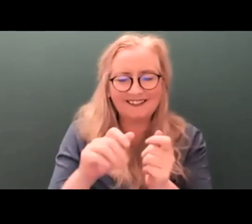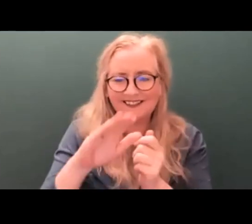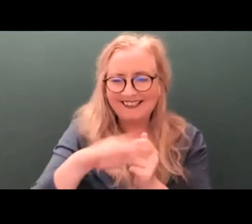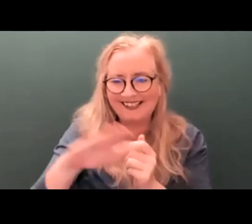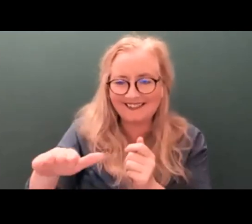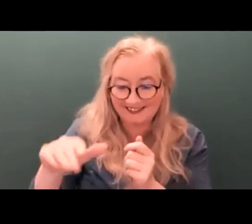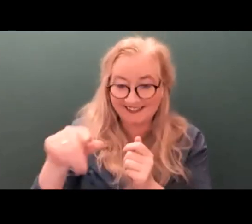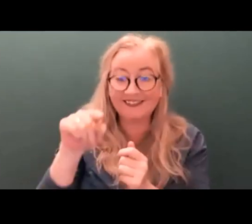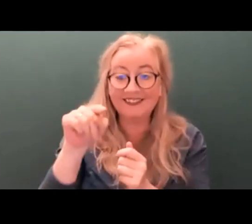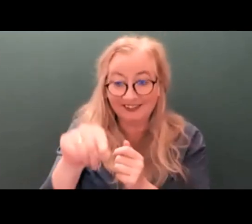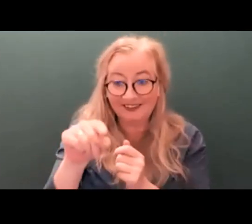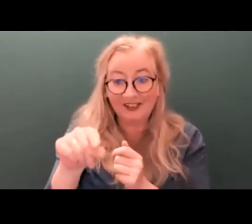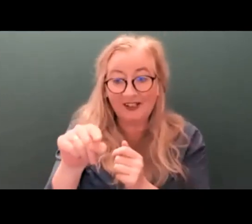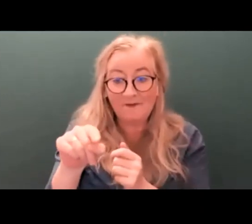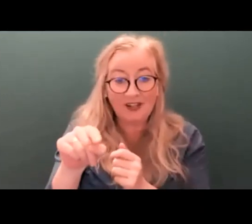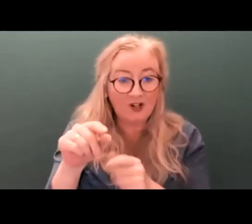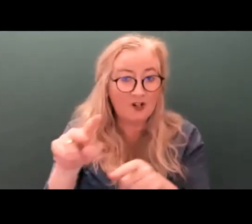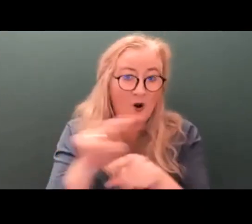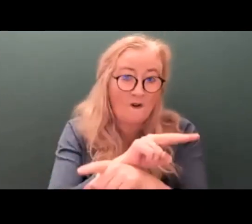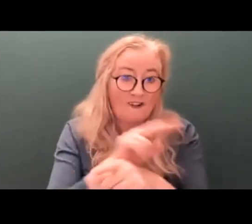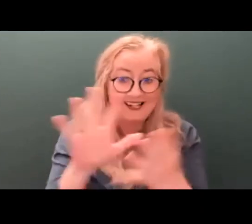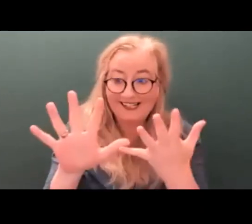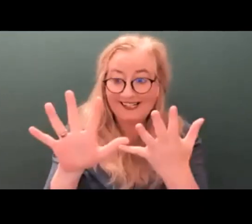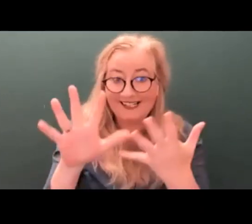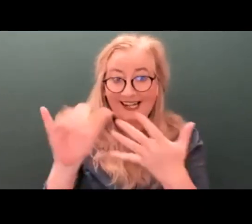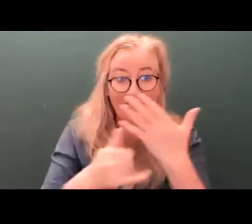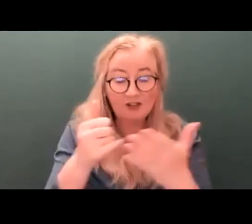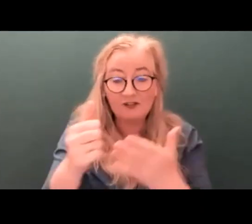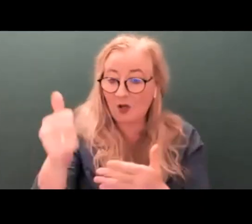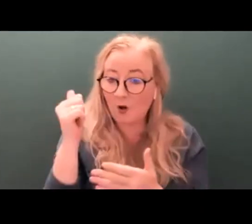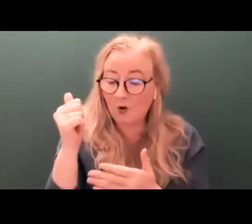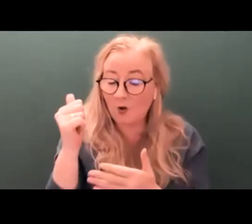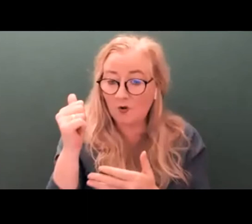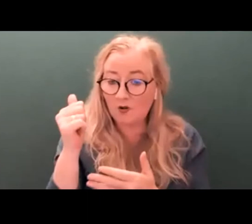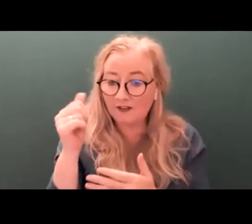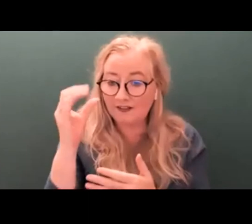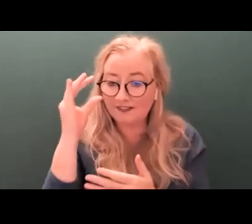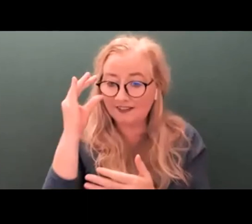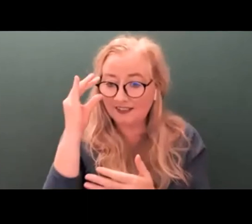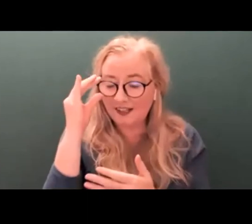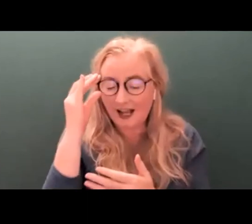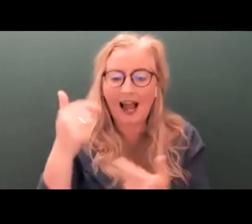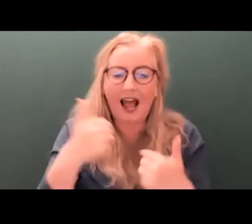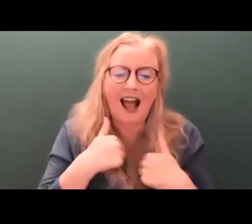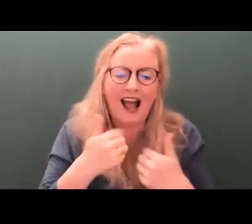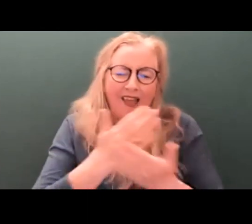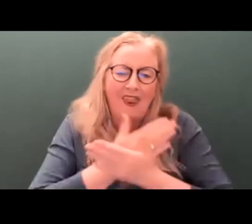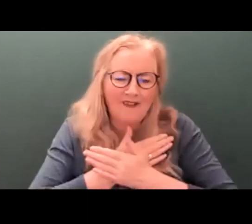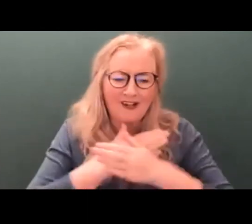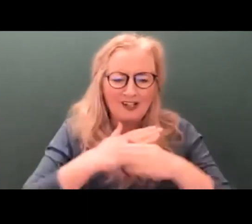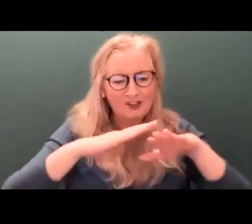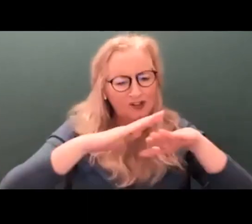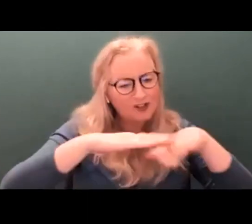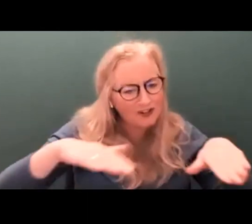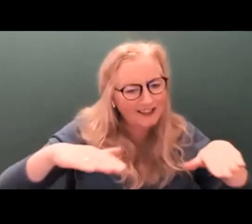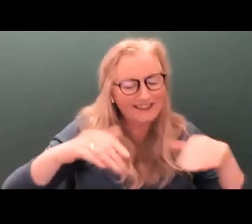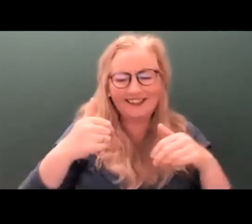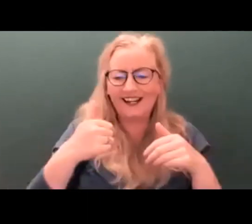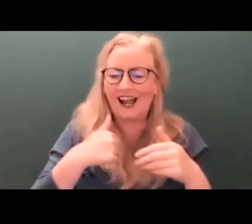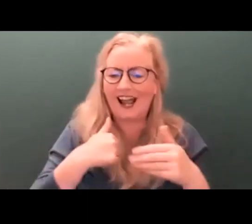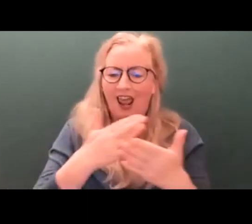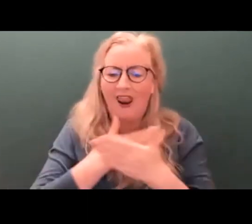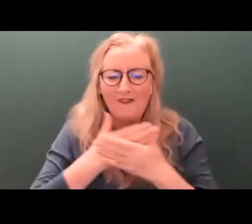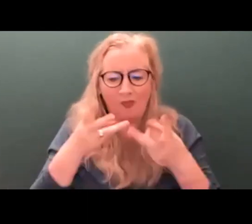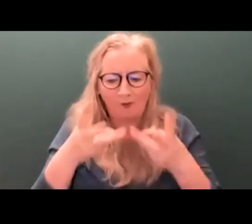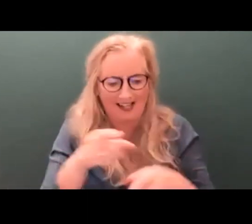just over 10 years ago. And I love children and I love the way that they learn.